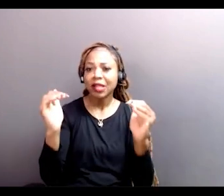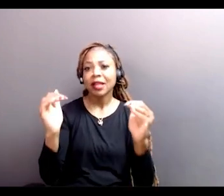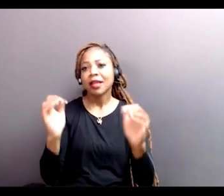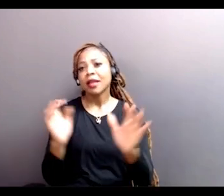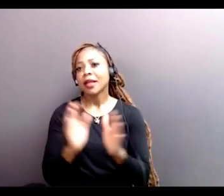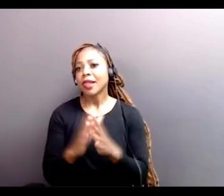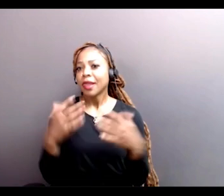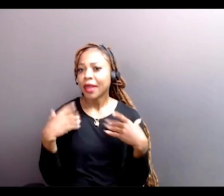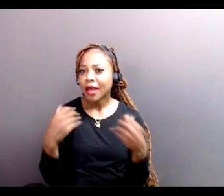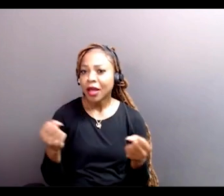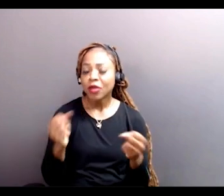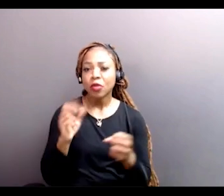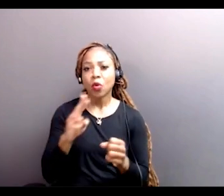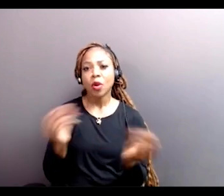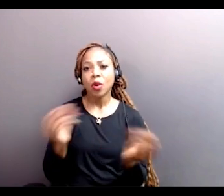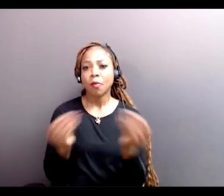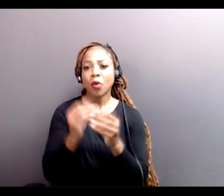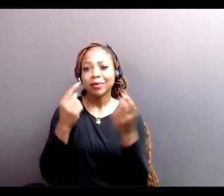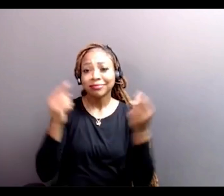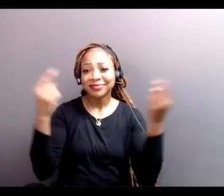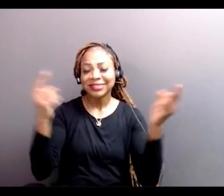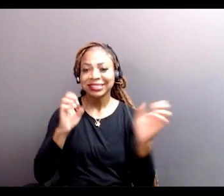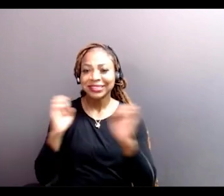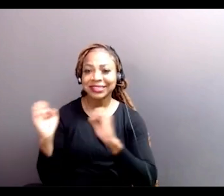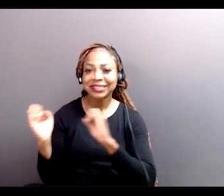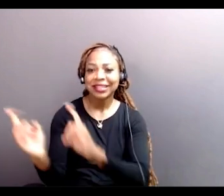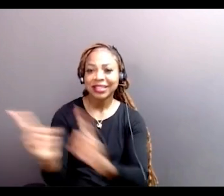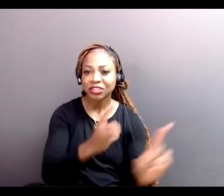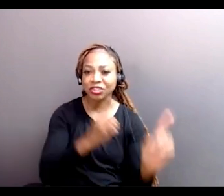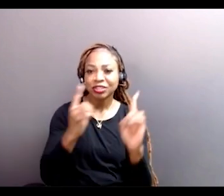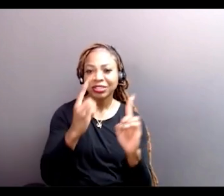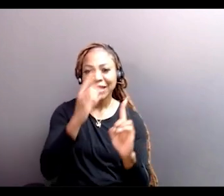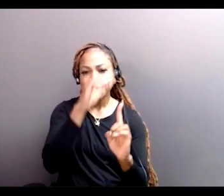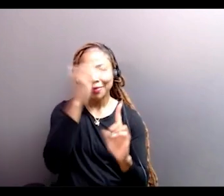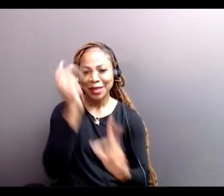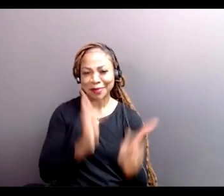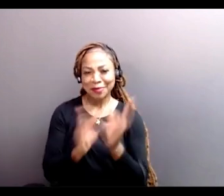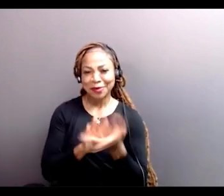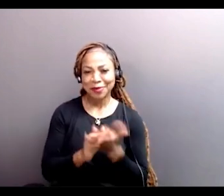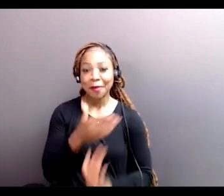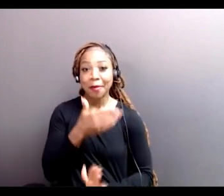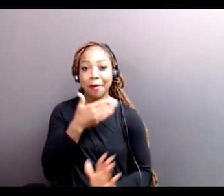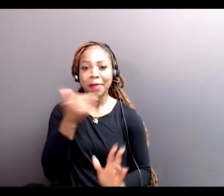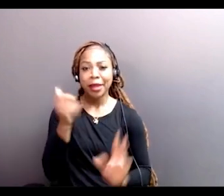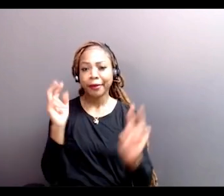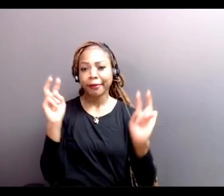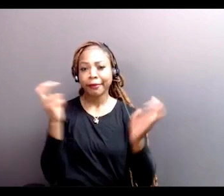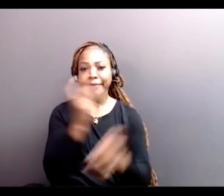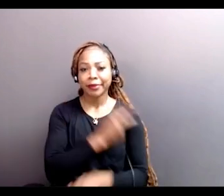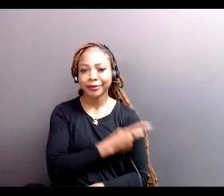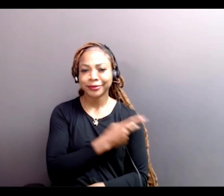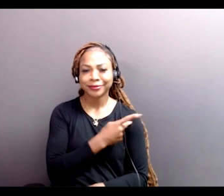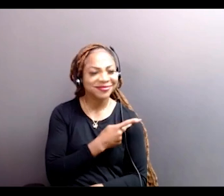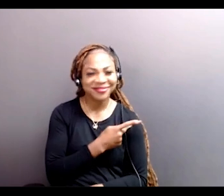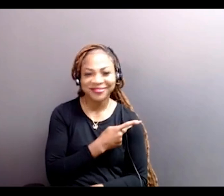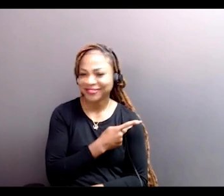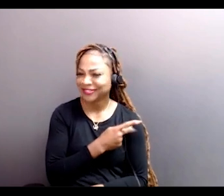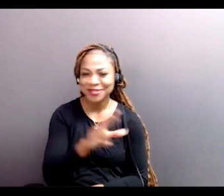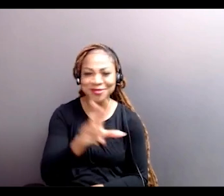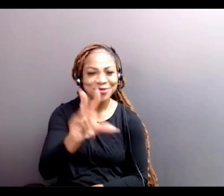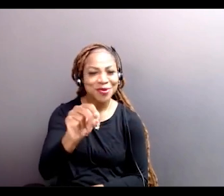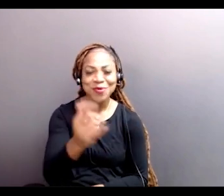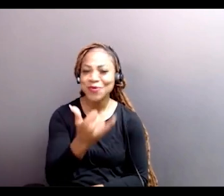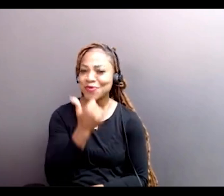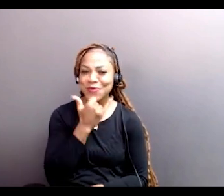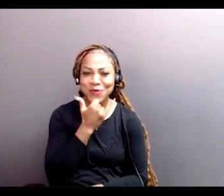outcomes for Black people is by teaching Black people how to be better patients. And that is not the